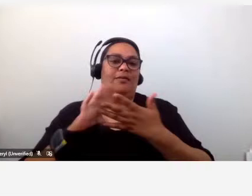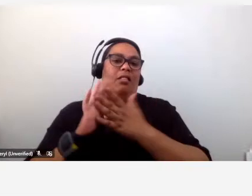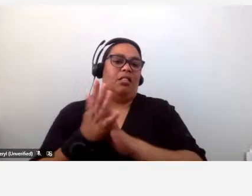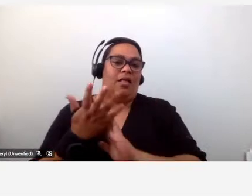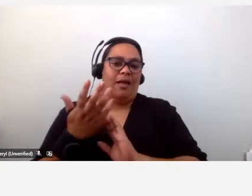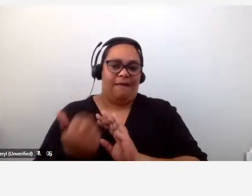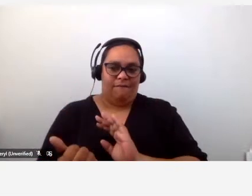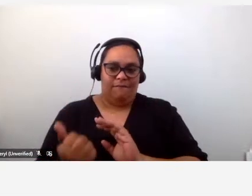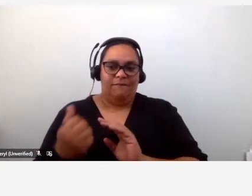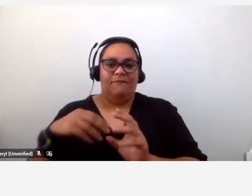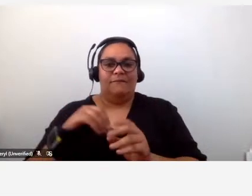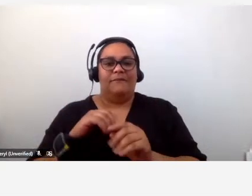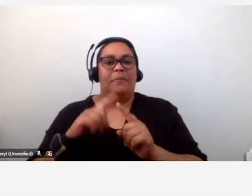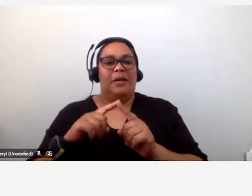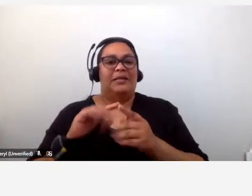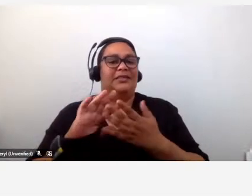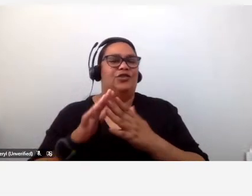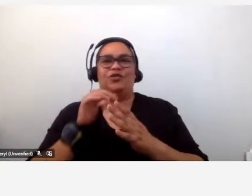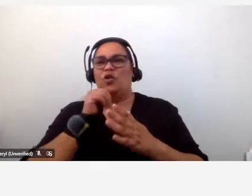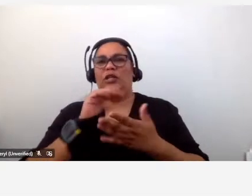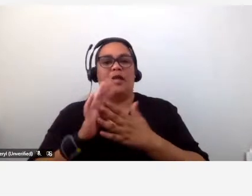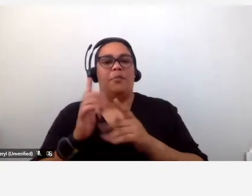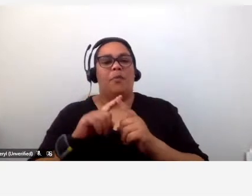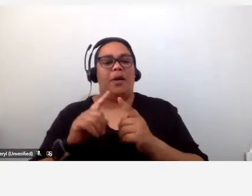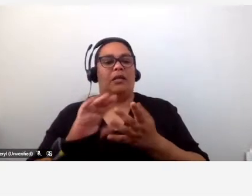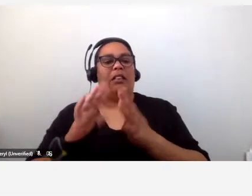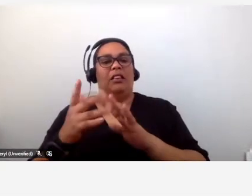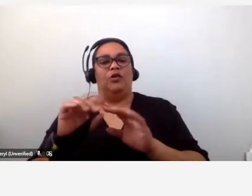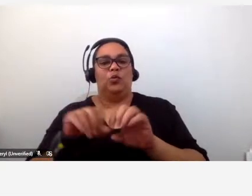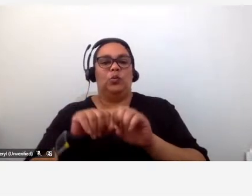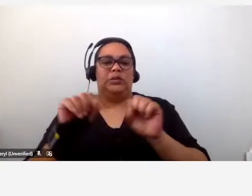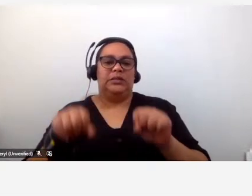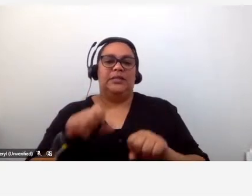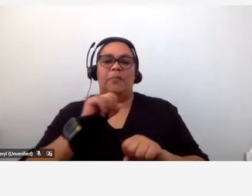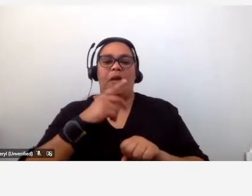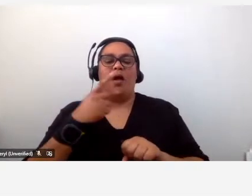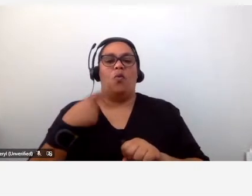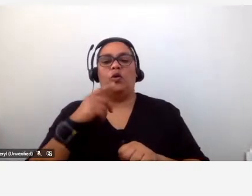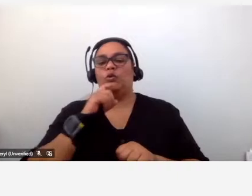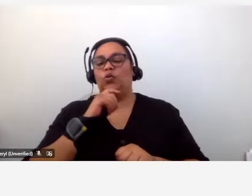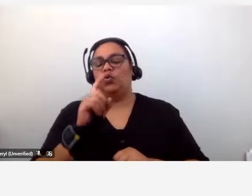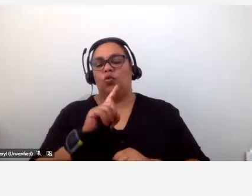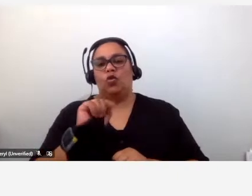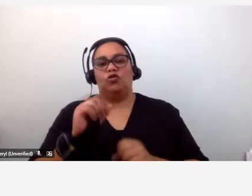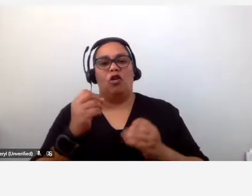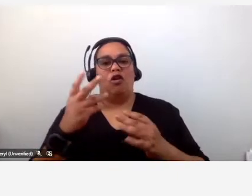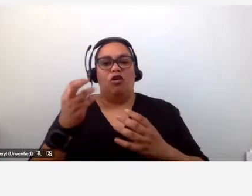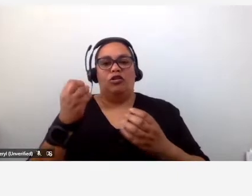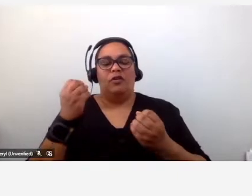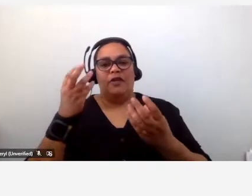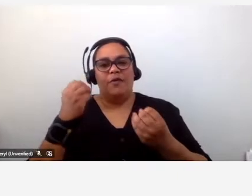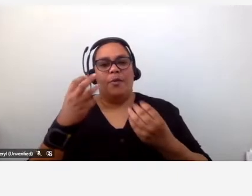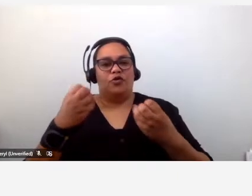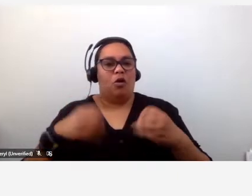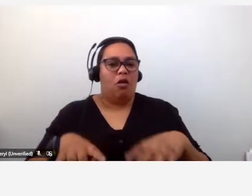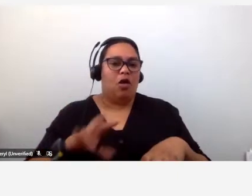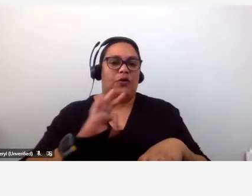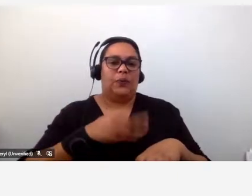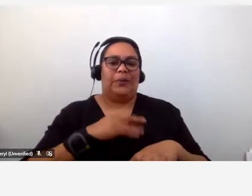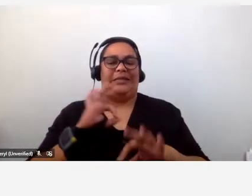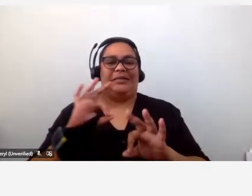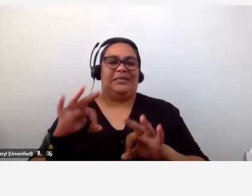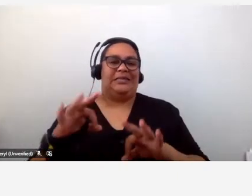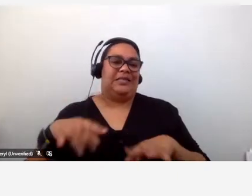disruption, not damage, but disruption of systems that we're using. A lot of data got lost as a result of